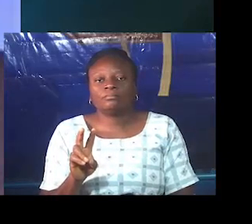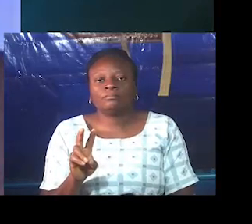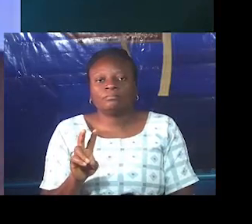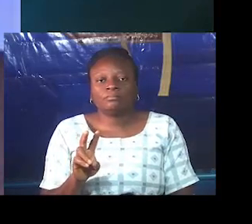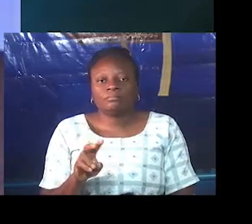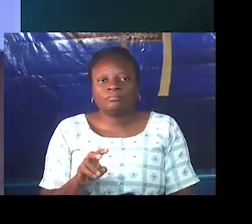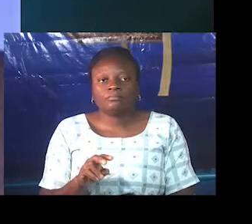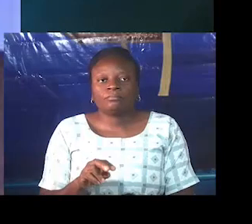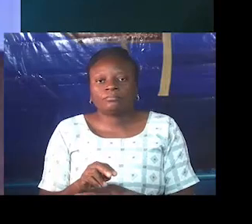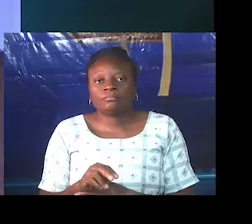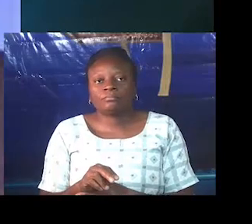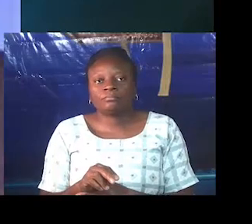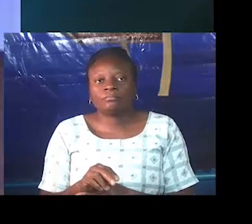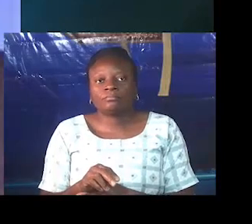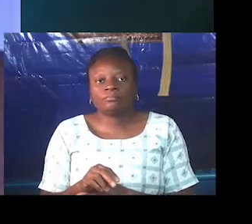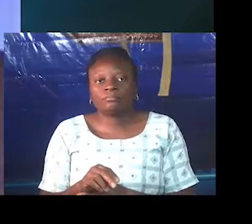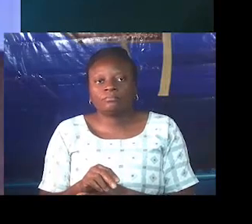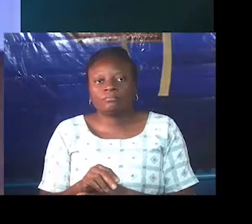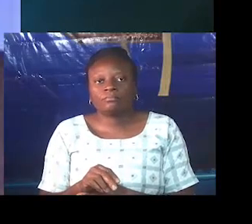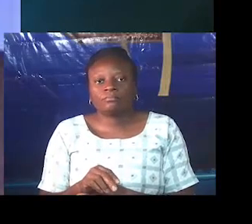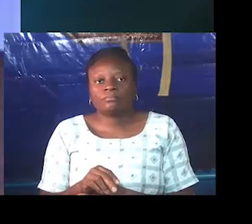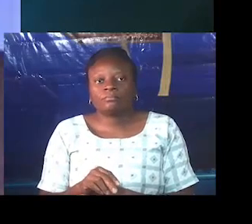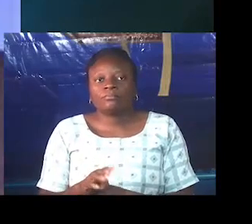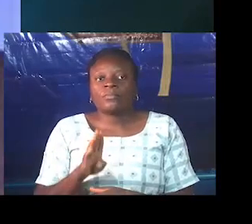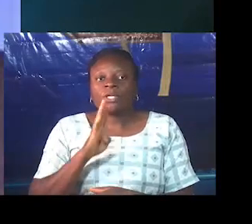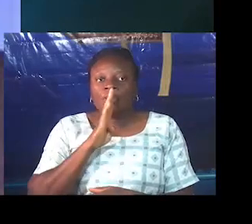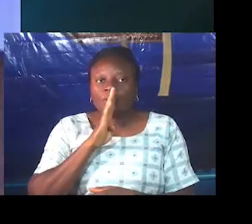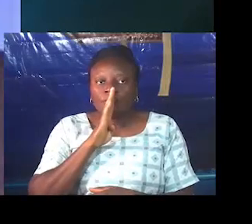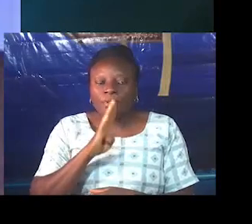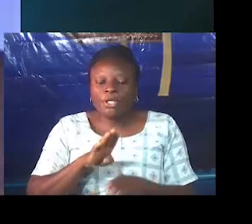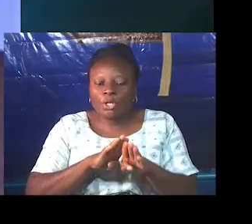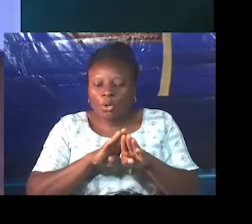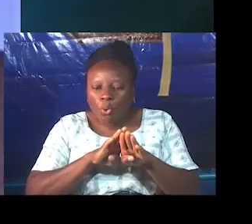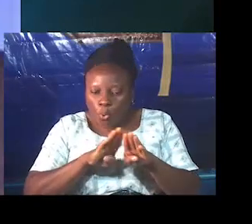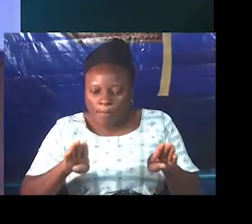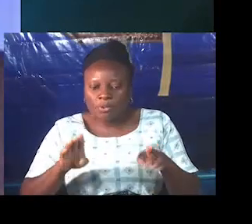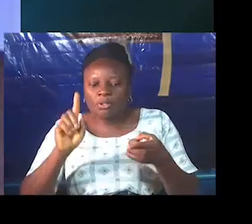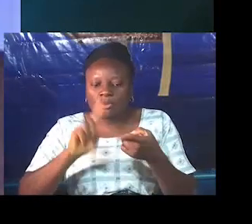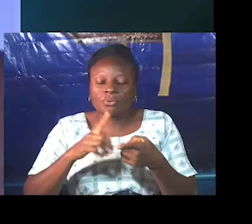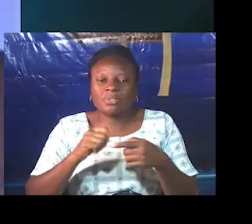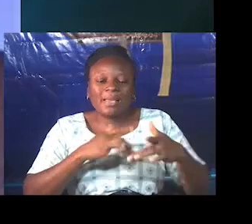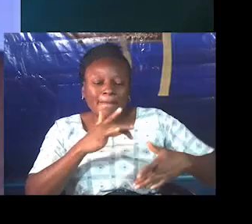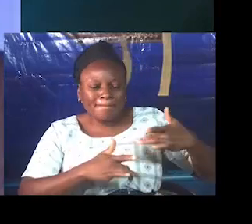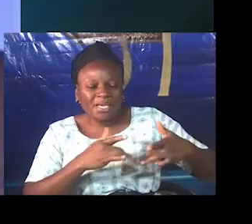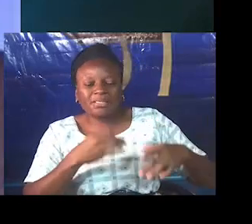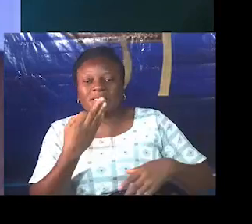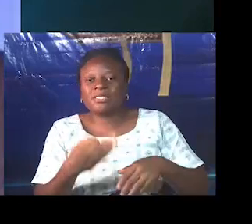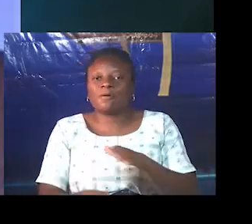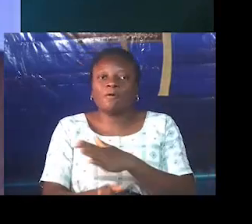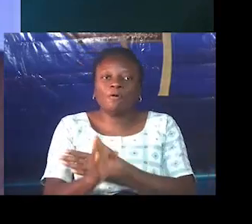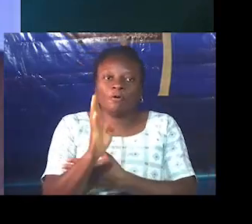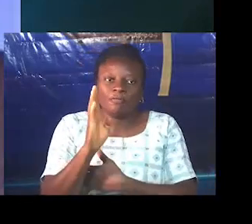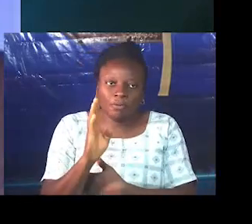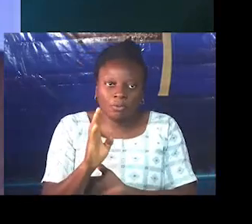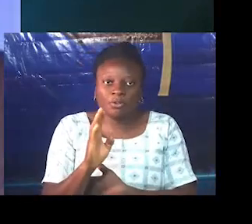With eyes wide open to the mercies of God, I beg you, my brothers, as an act of intelligent